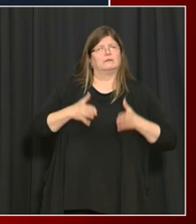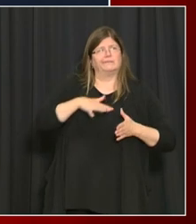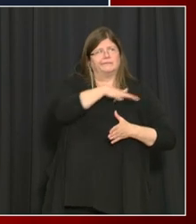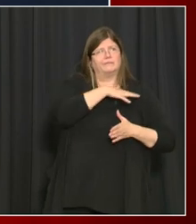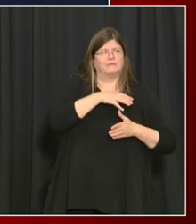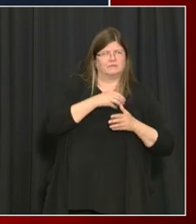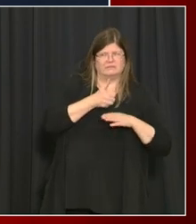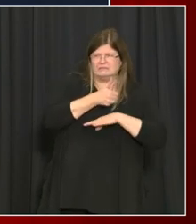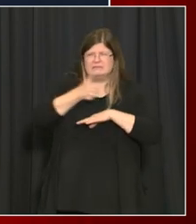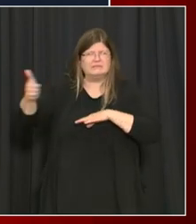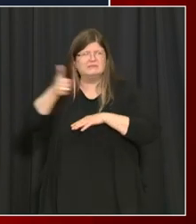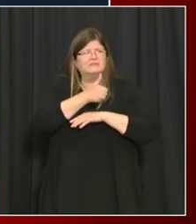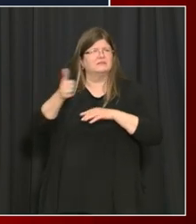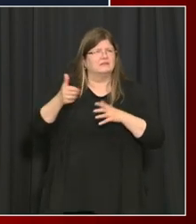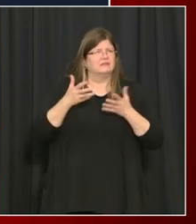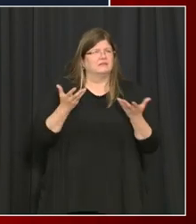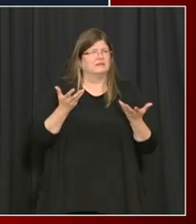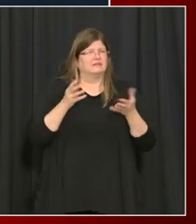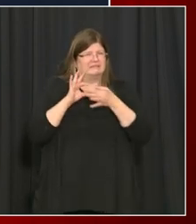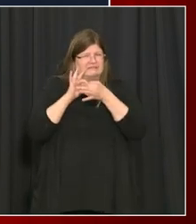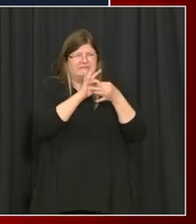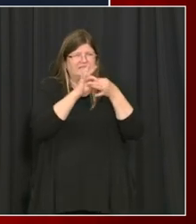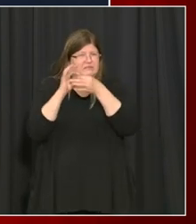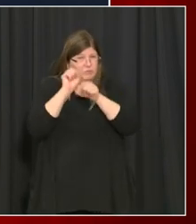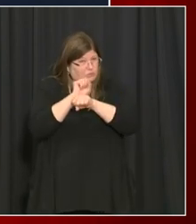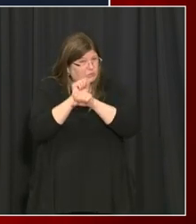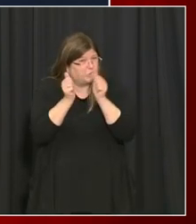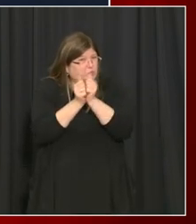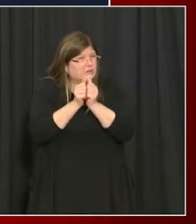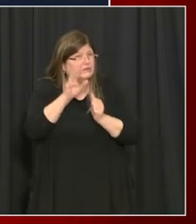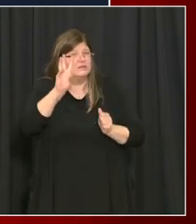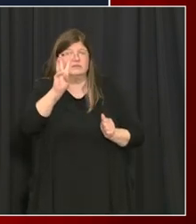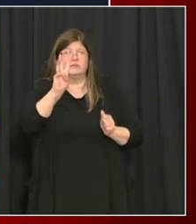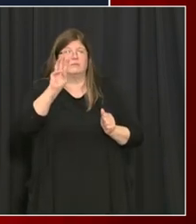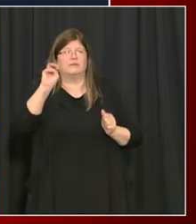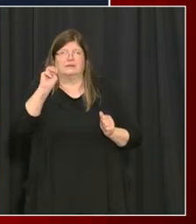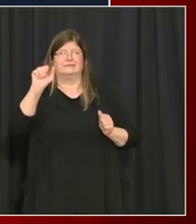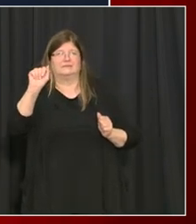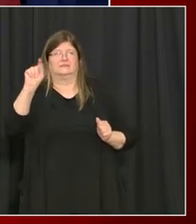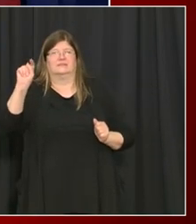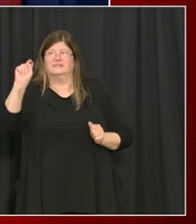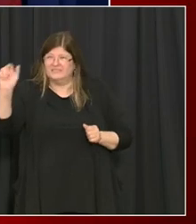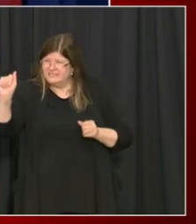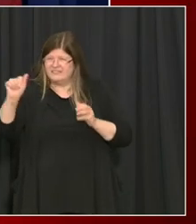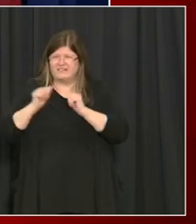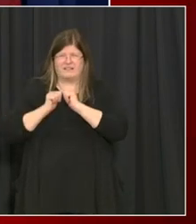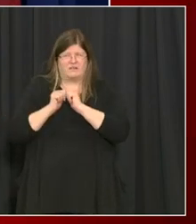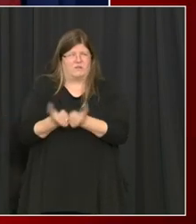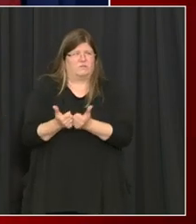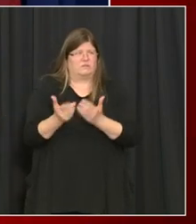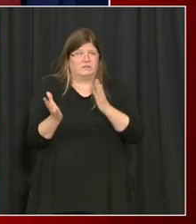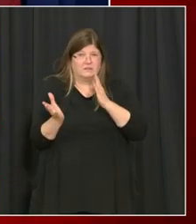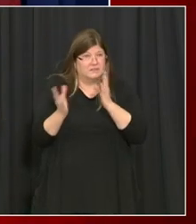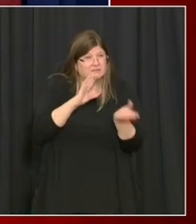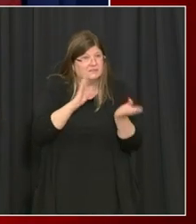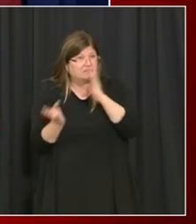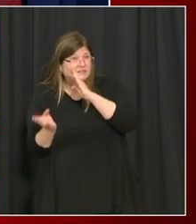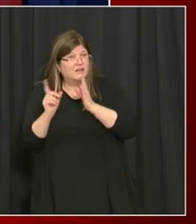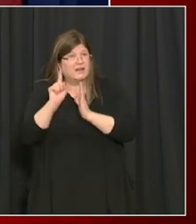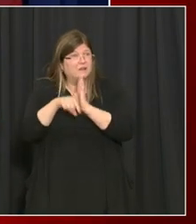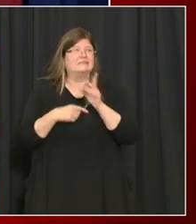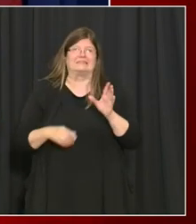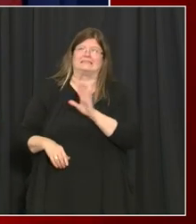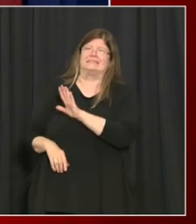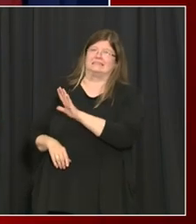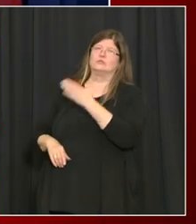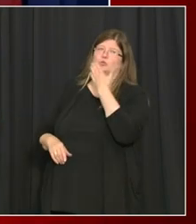you're thinking about to help workers get to and from their shifts. And that's a good question, because